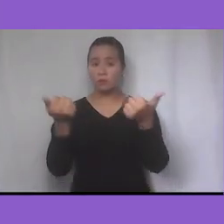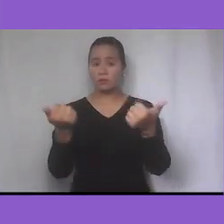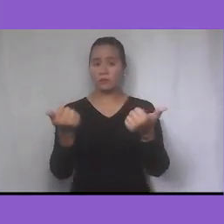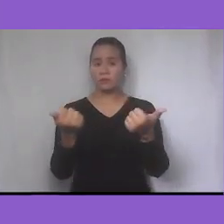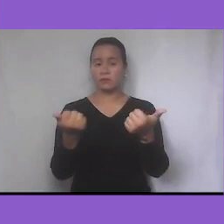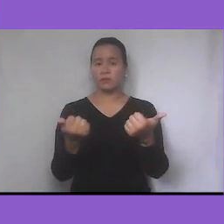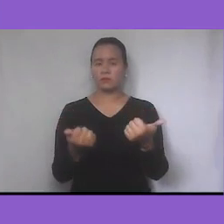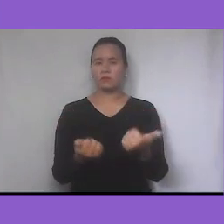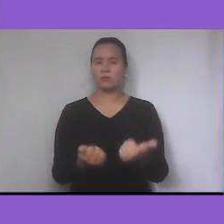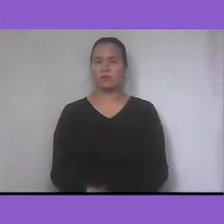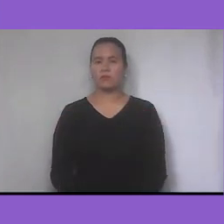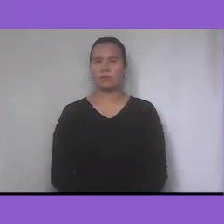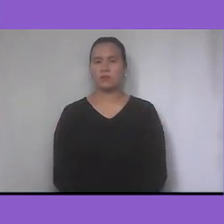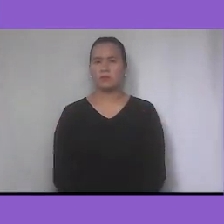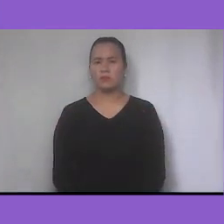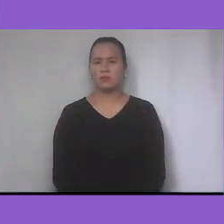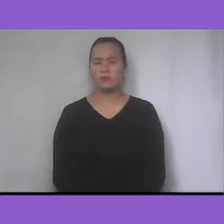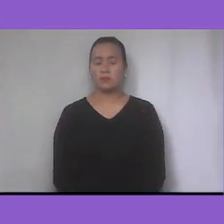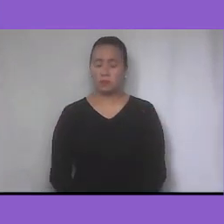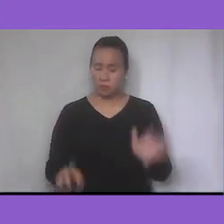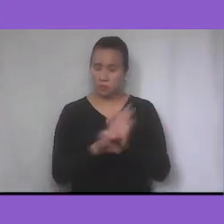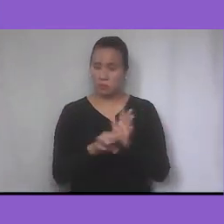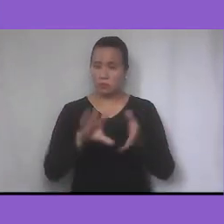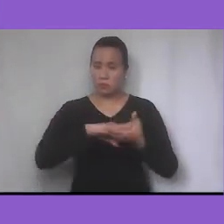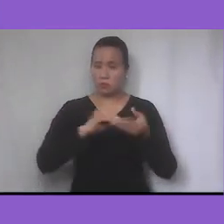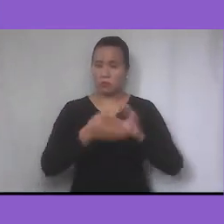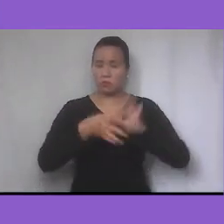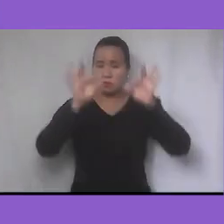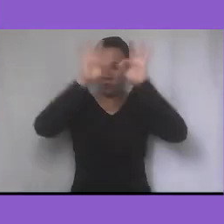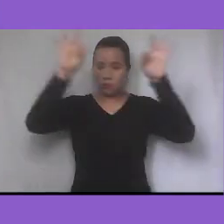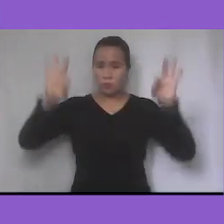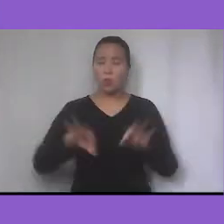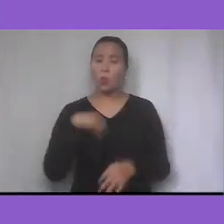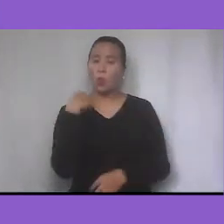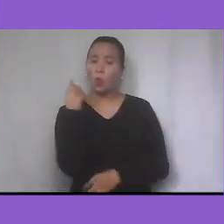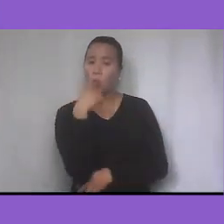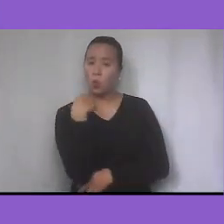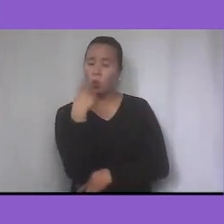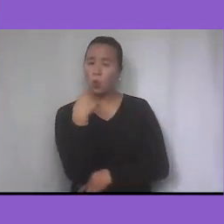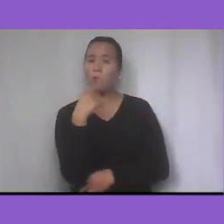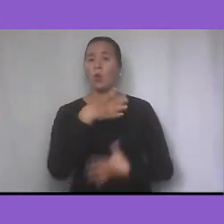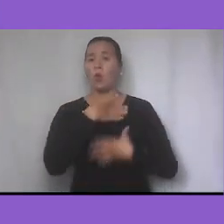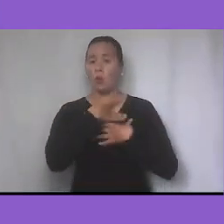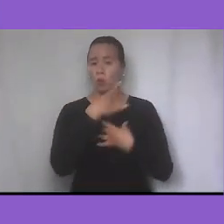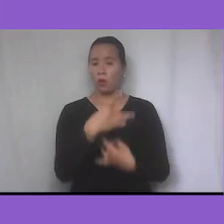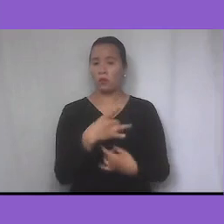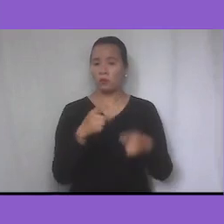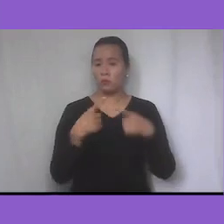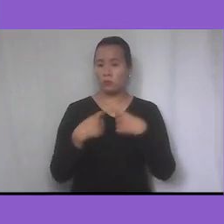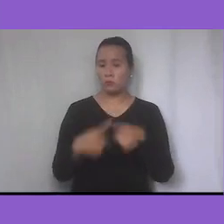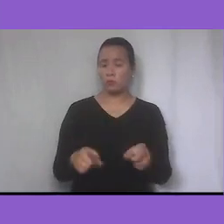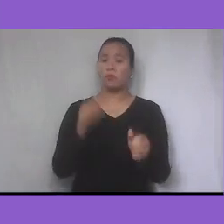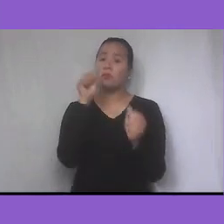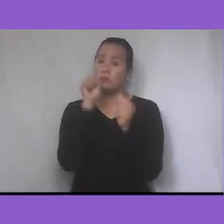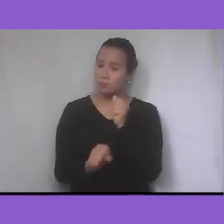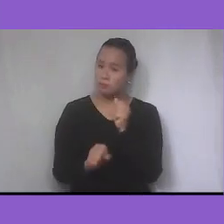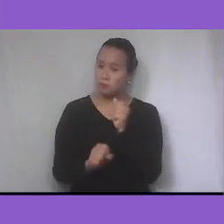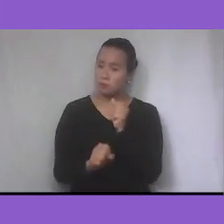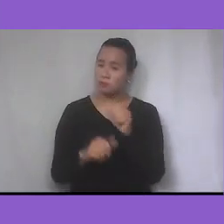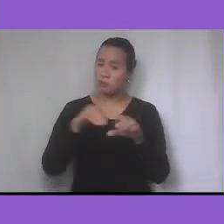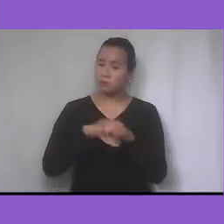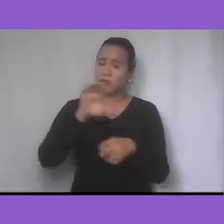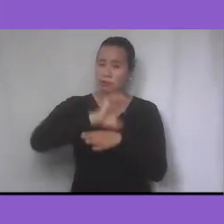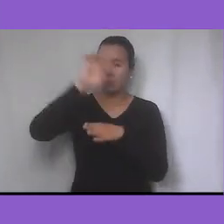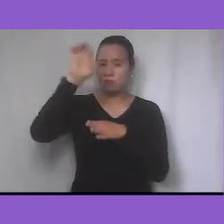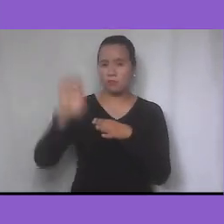natin gamitin ng isang story frame that shows who, wanted, but, so, in the end, eto